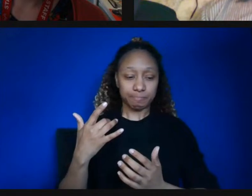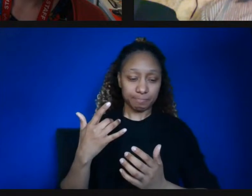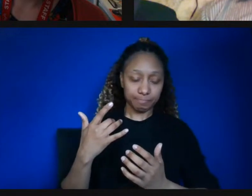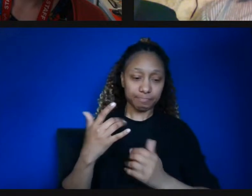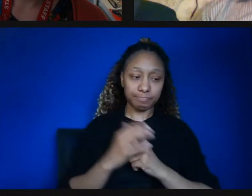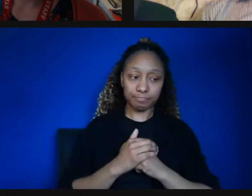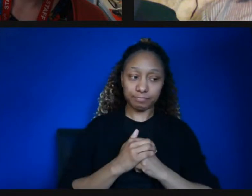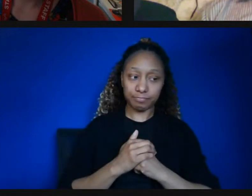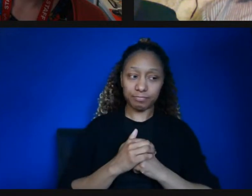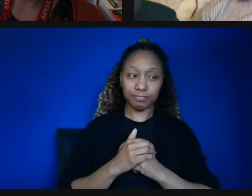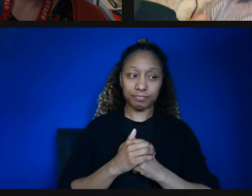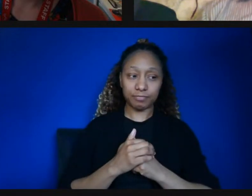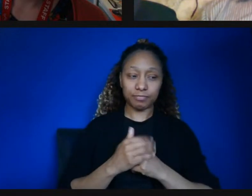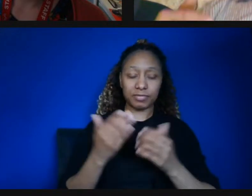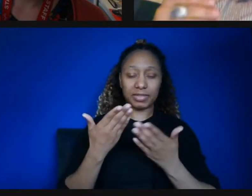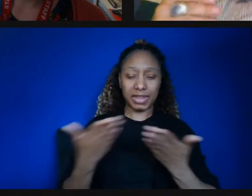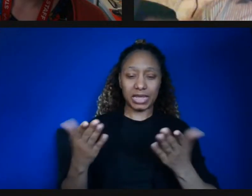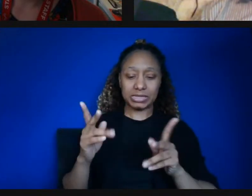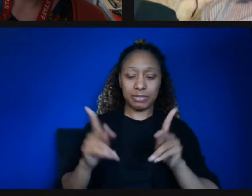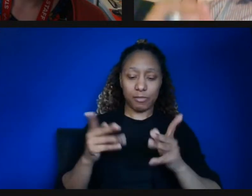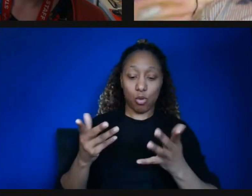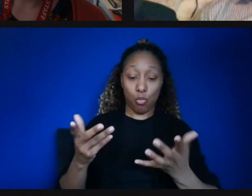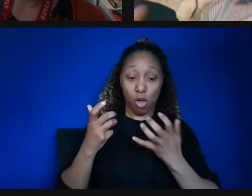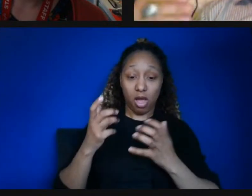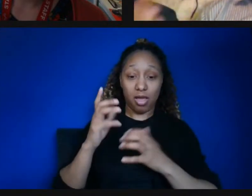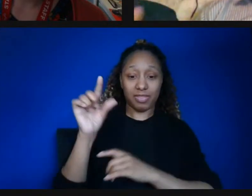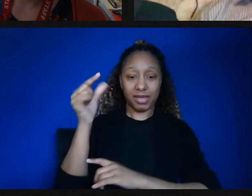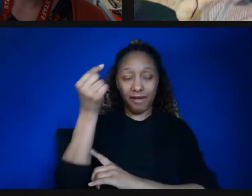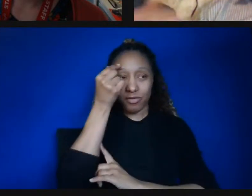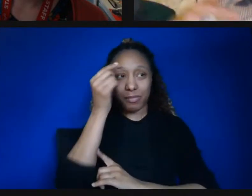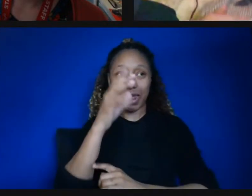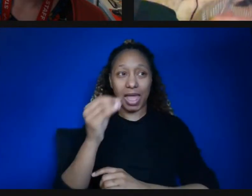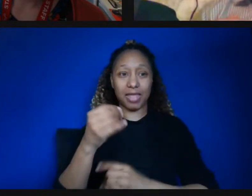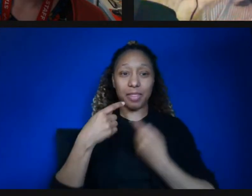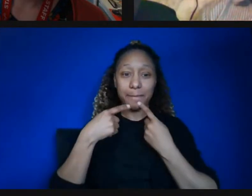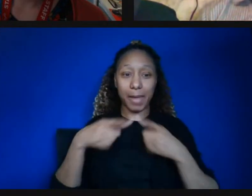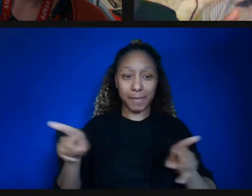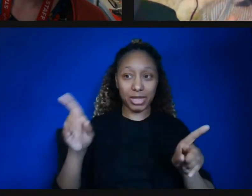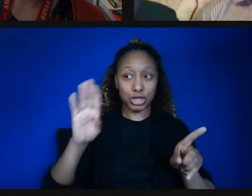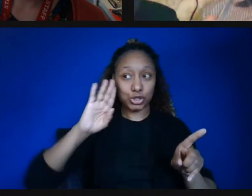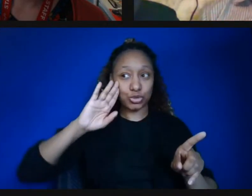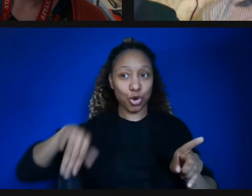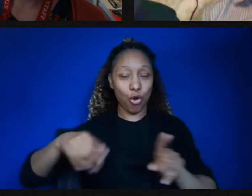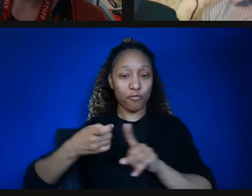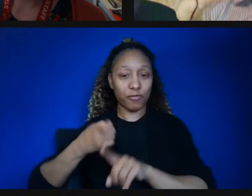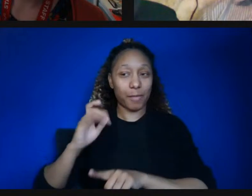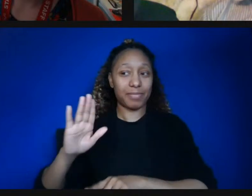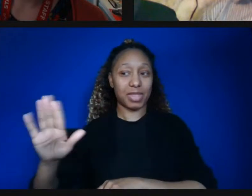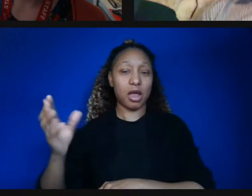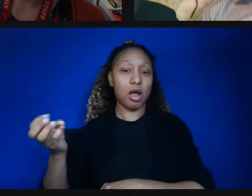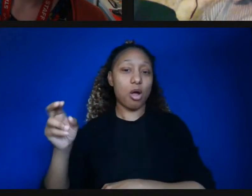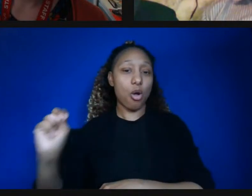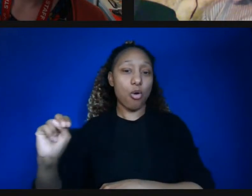of things that people want the government and the public to know about them from themselves, from their own